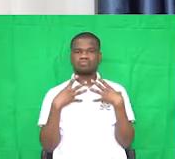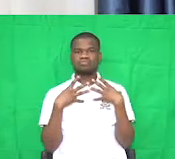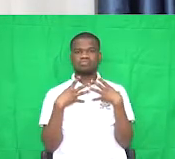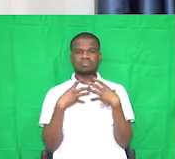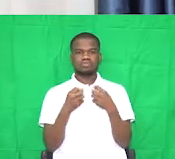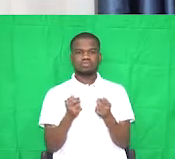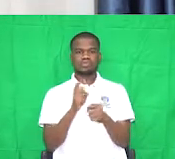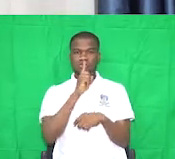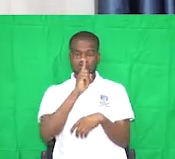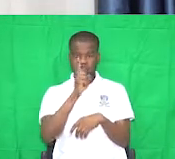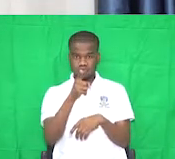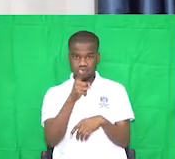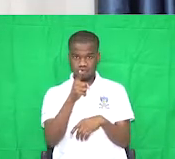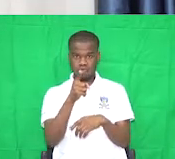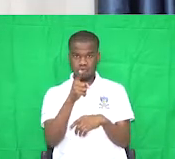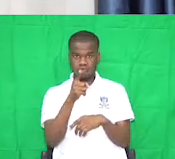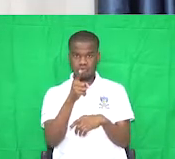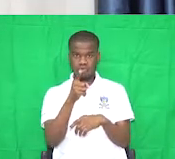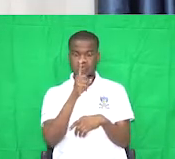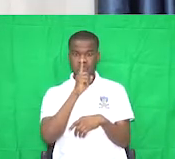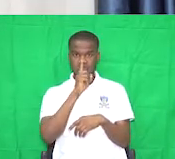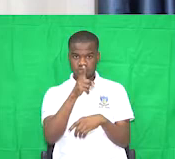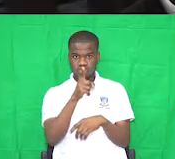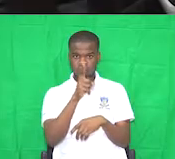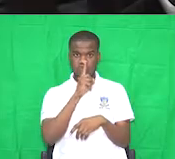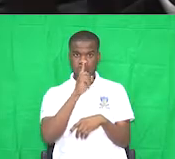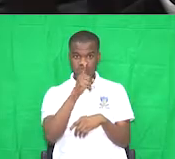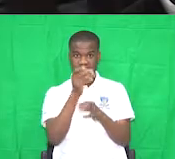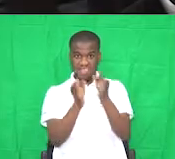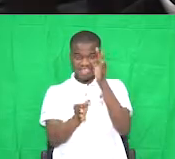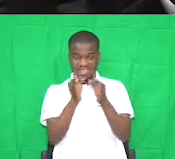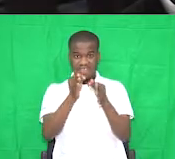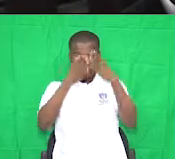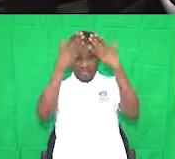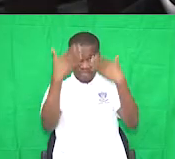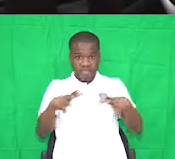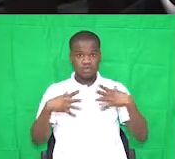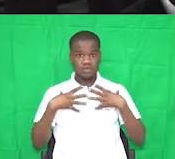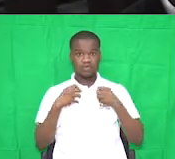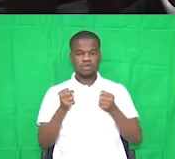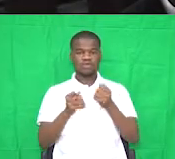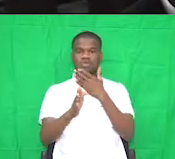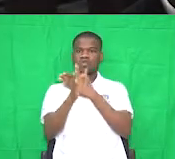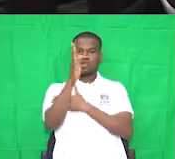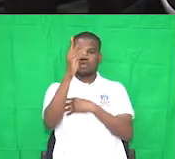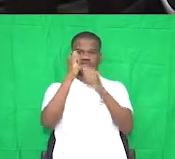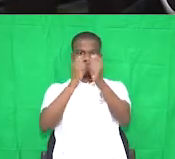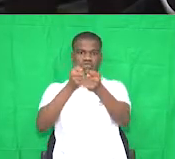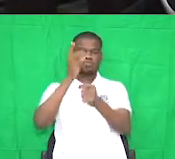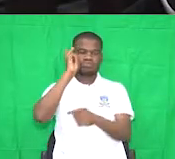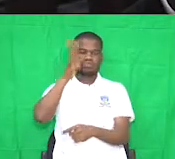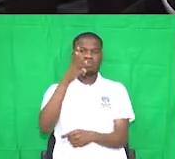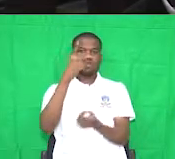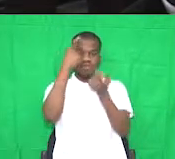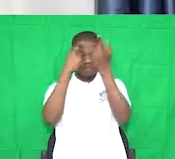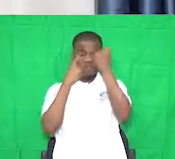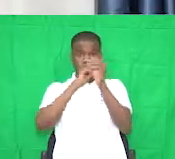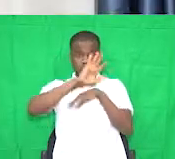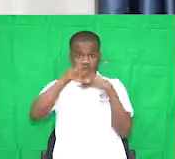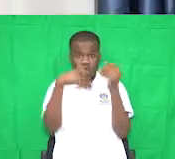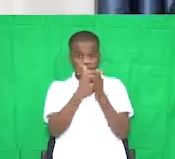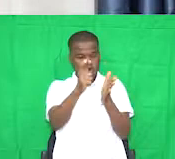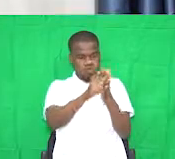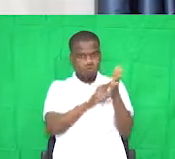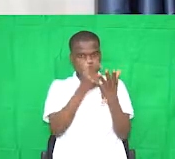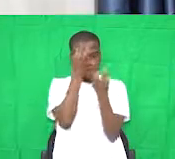chense mo akwa pano kwafu. Wedika kreye hono kware. Brabe sinko weje ni jim. This was a message. Me pesa o tia se